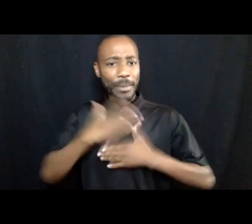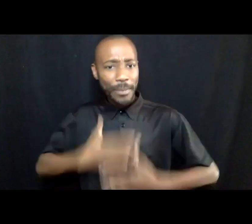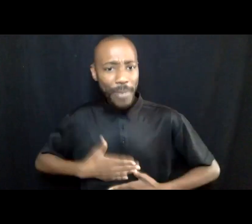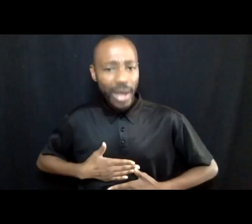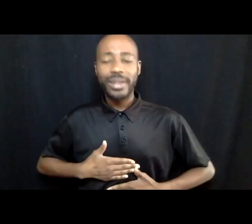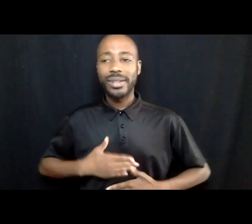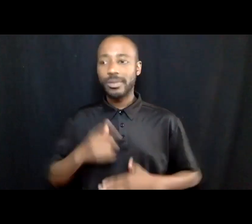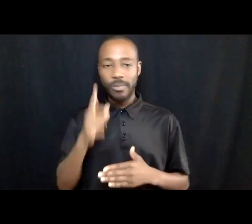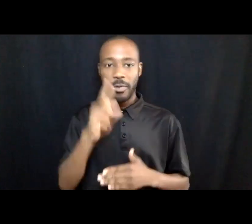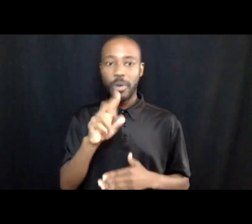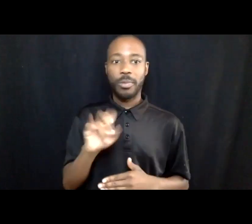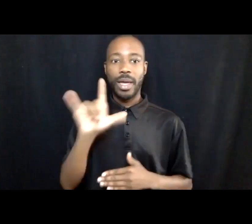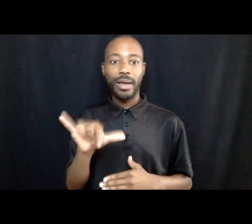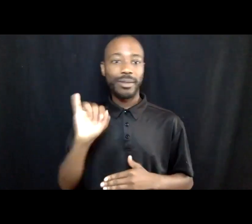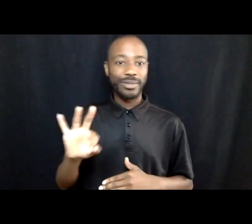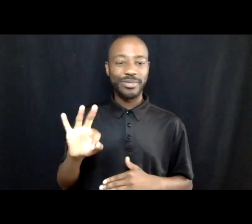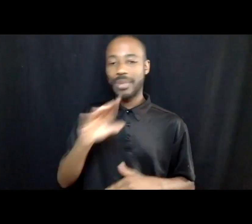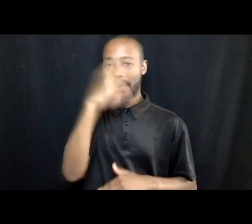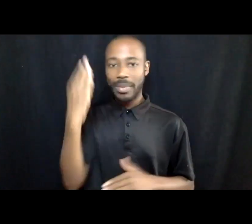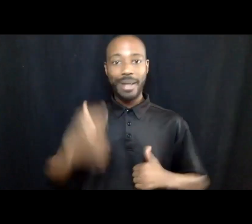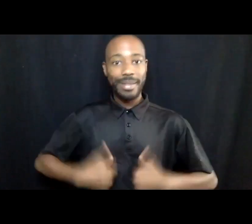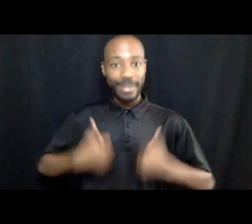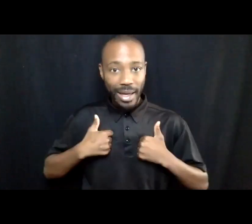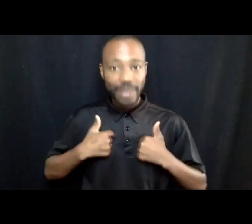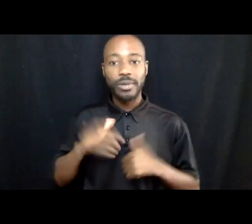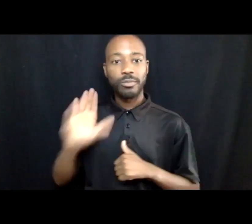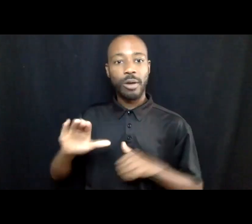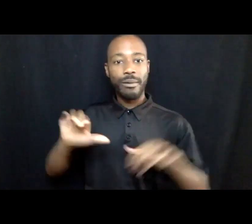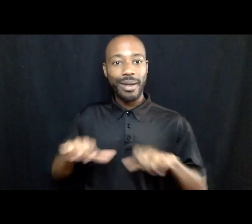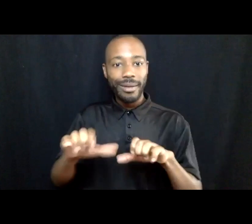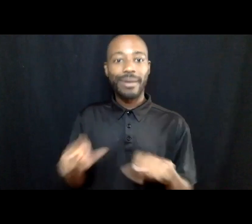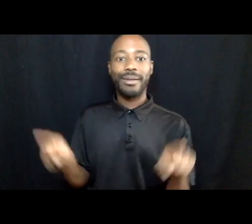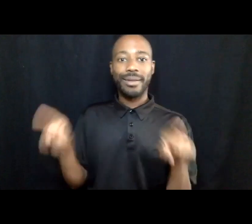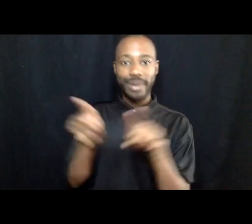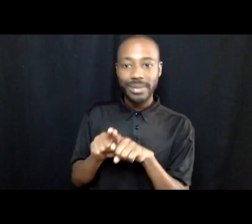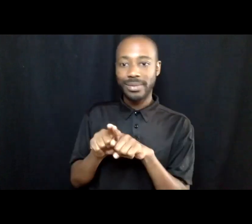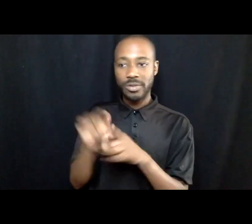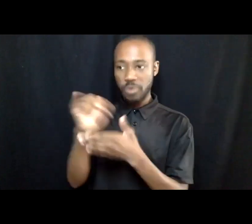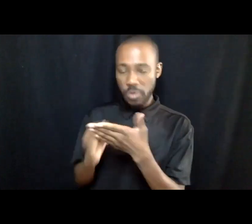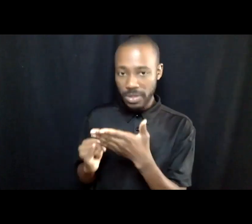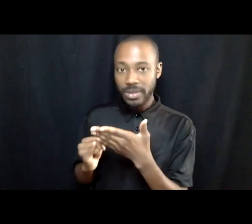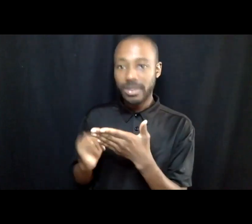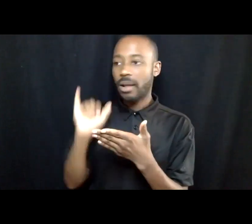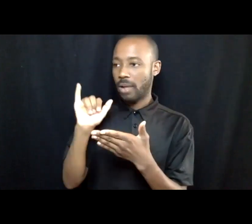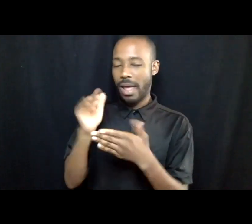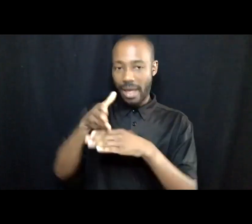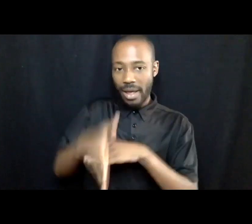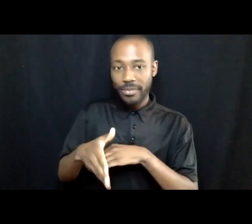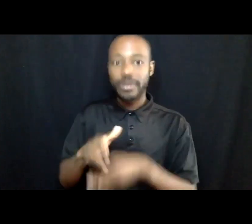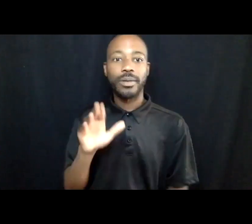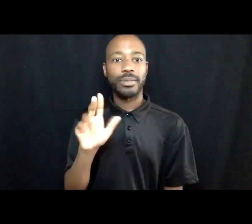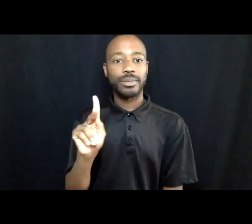lives, leading rapid response and guerrilla actions, particularly as an architect of Charlotte Uprising, which followed the murder of Keith Lamont